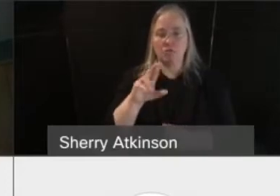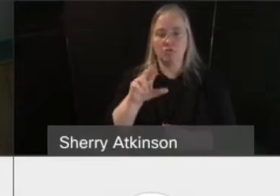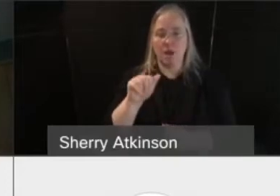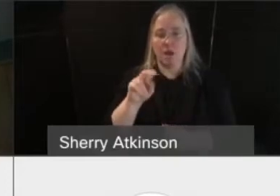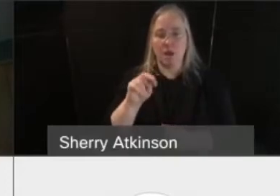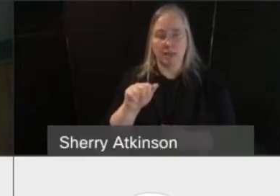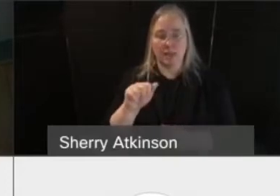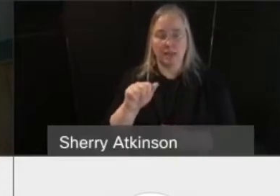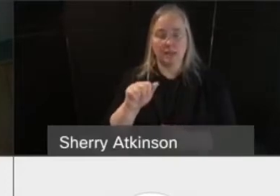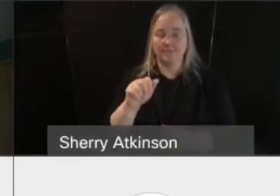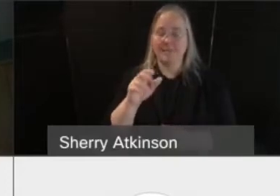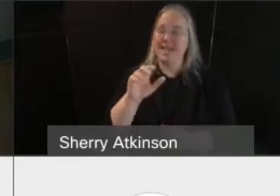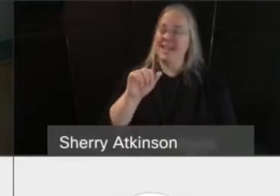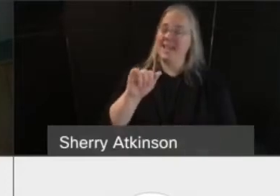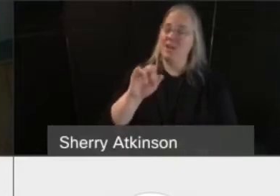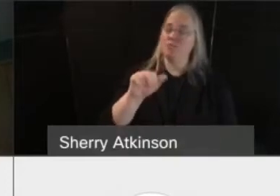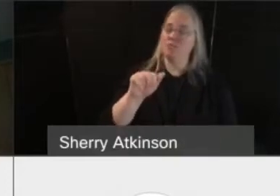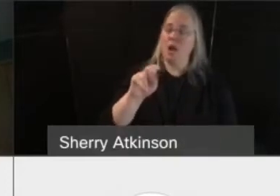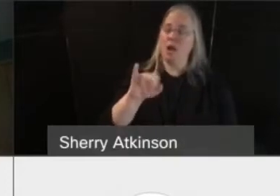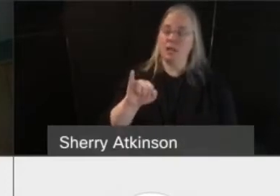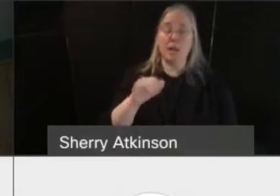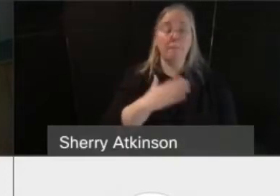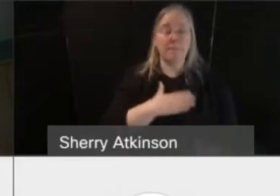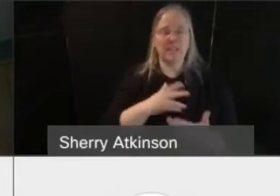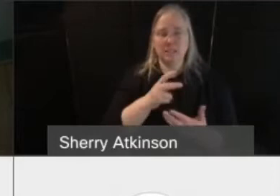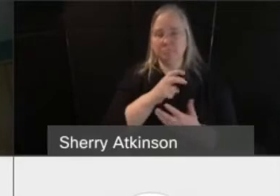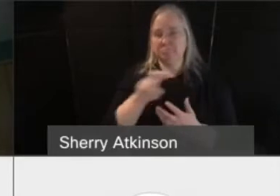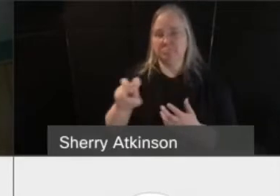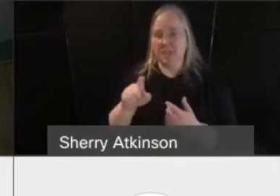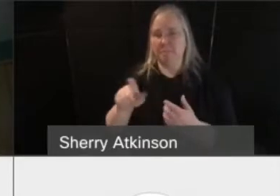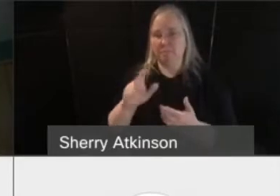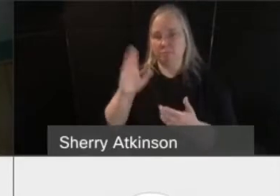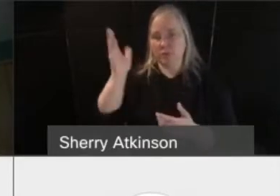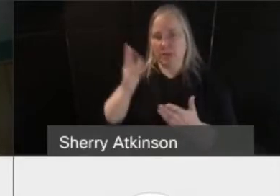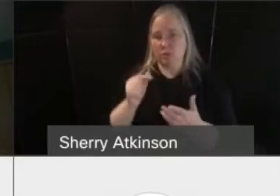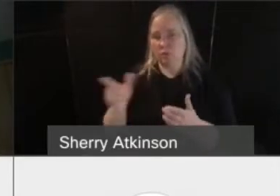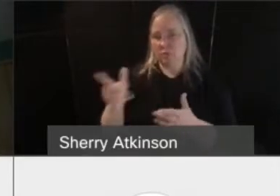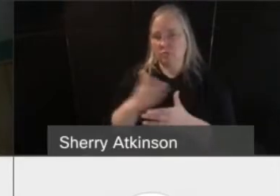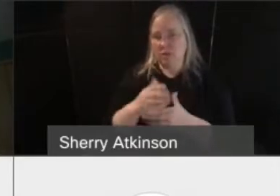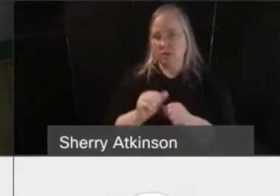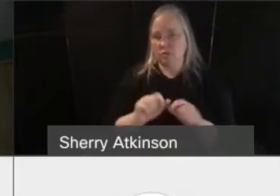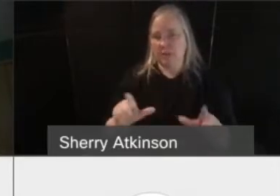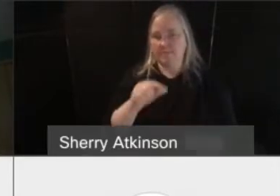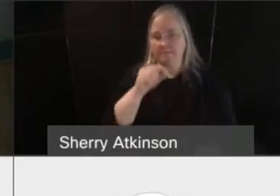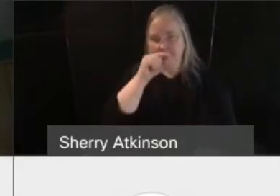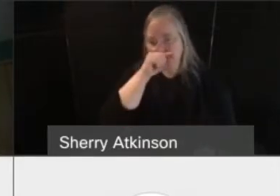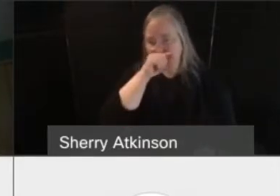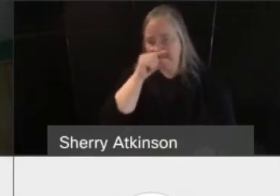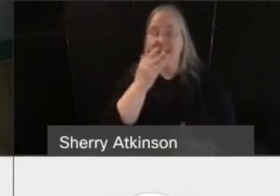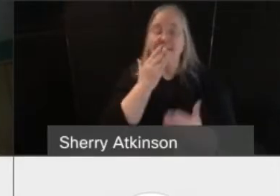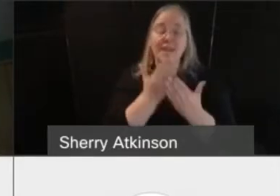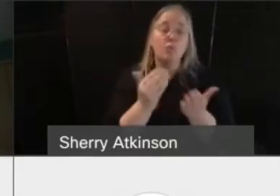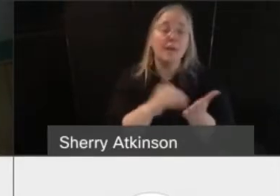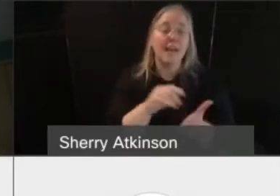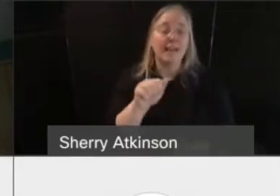make Dr. Irani the presenter so he can share from his screen? Thanks again, Angela.